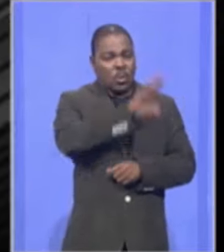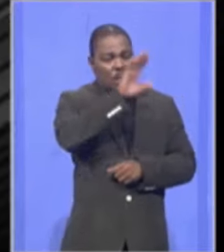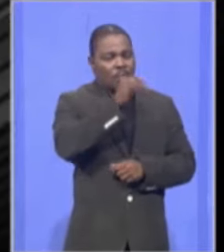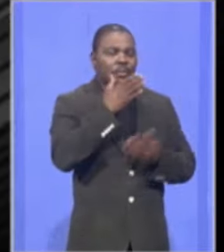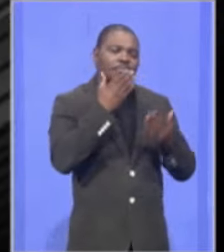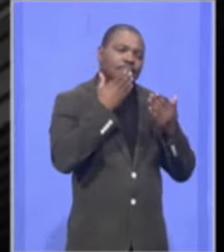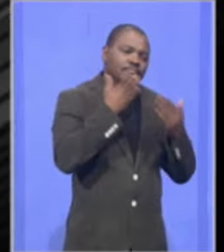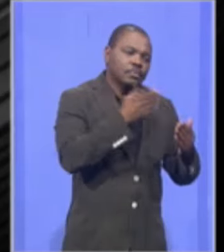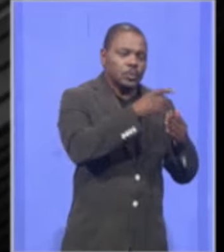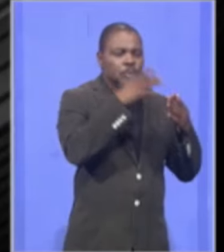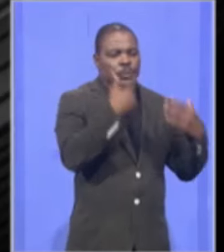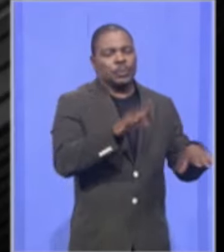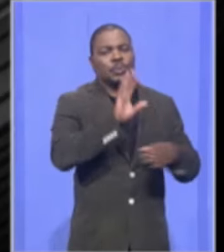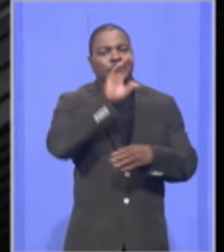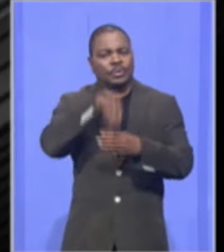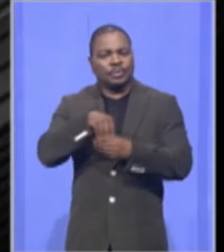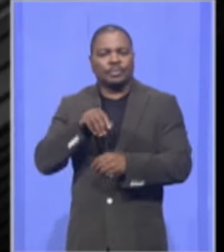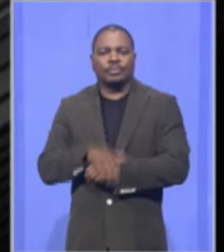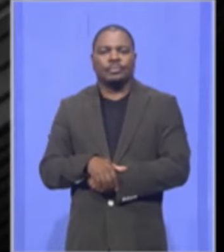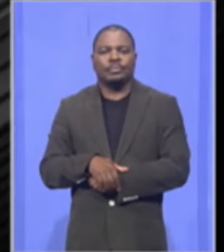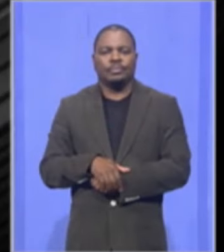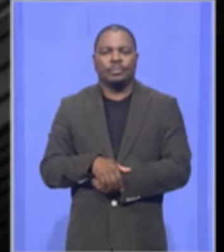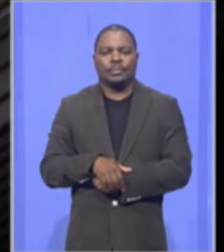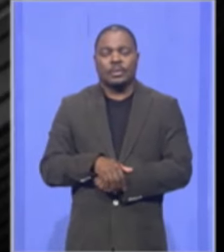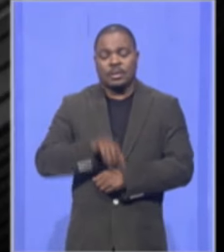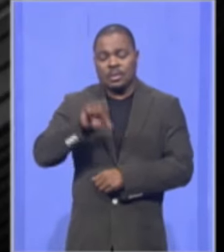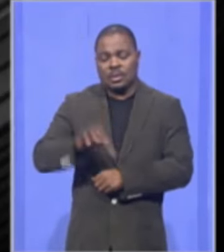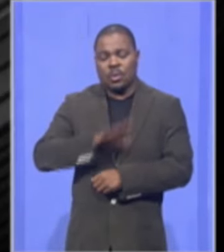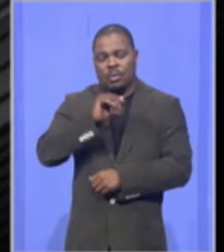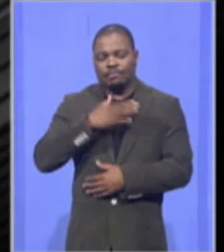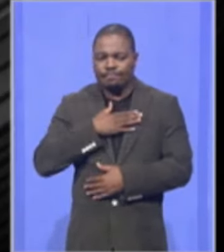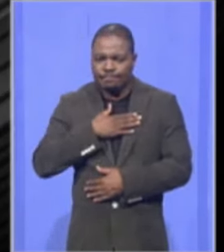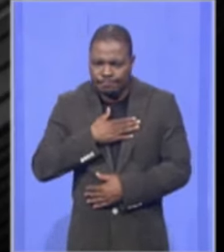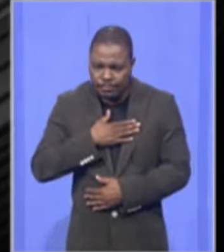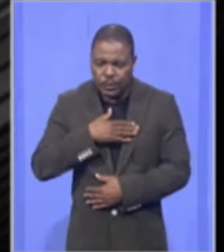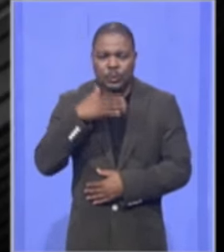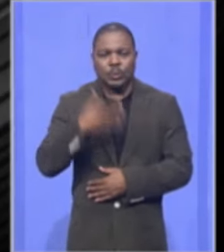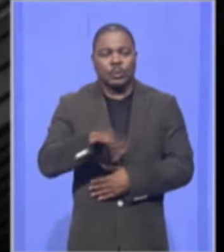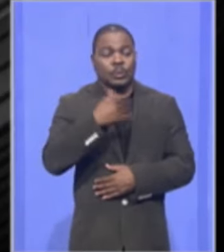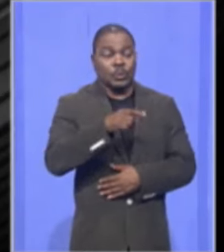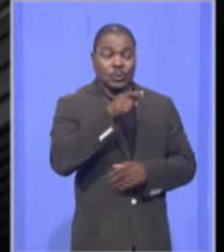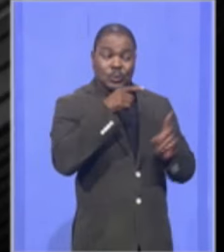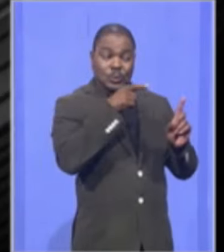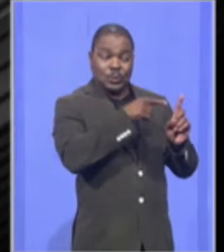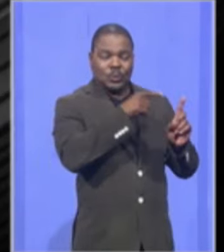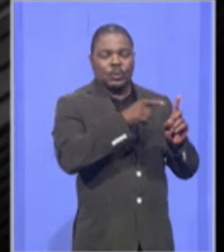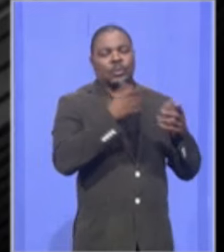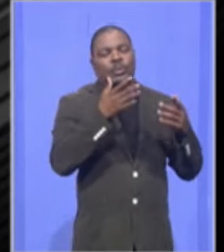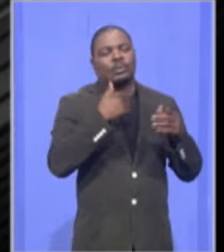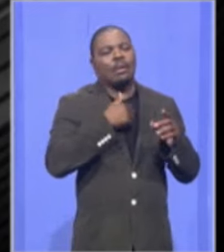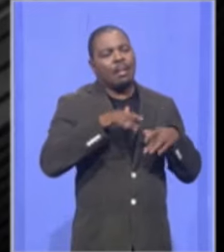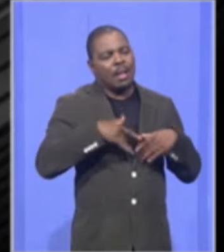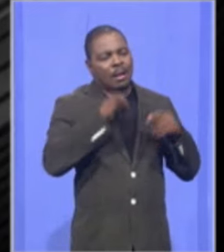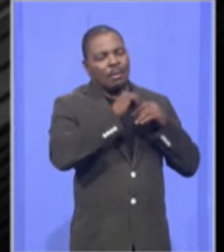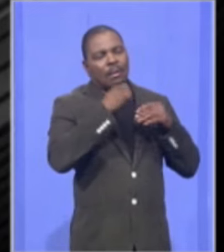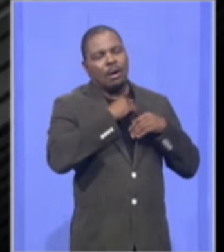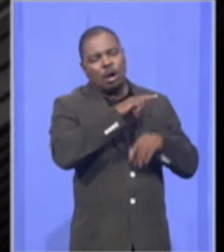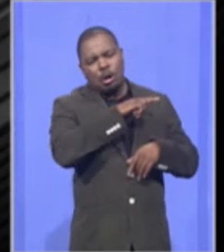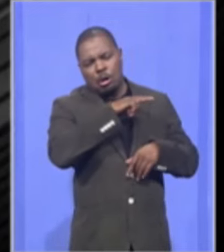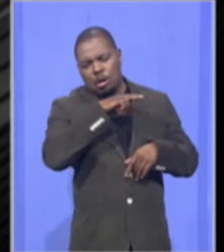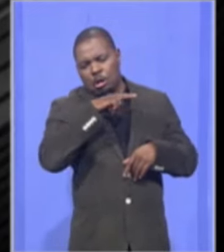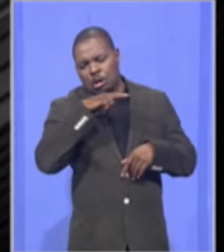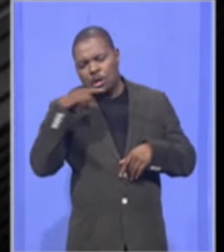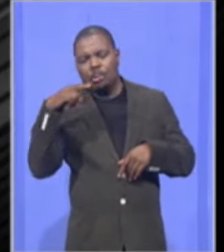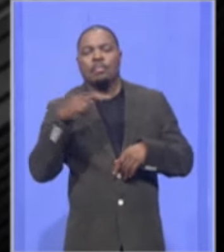seabe sa gagwe. South Africa is grateful for the extended lifetime with which Dr. Sam Nujoma was blessed. And